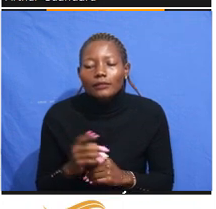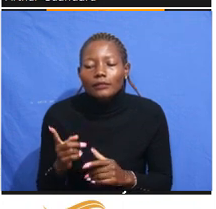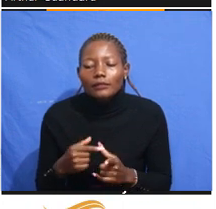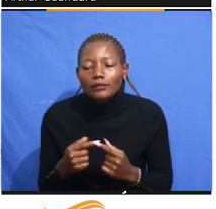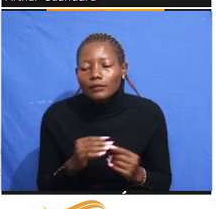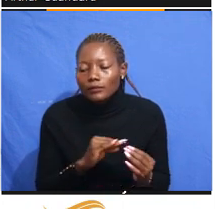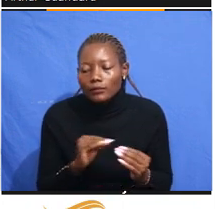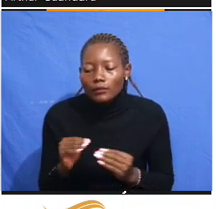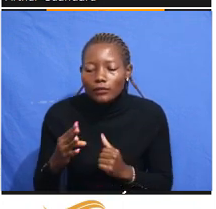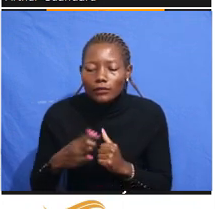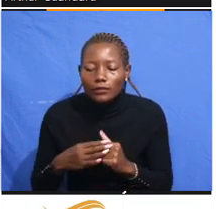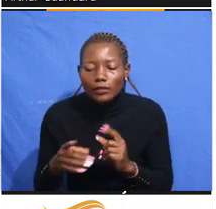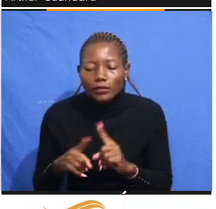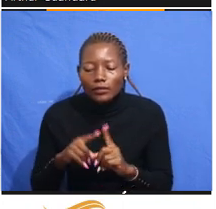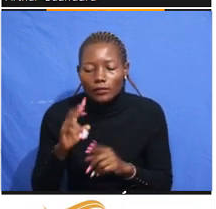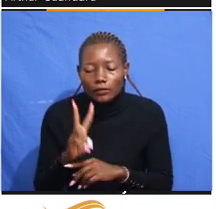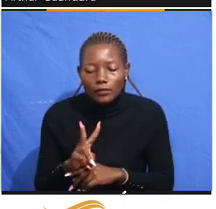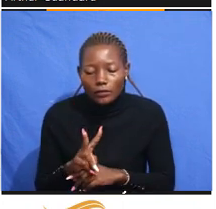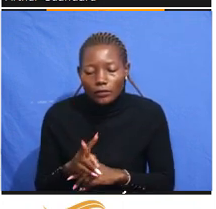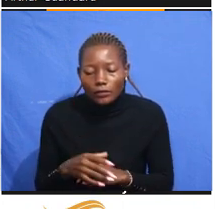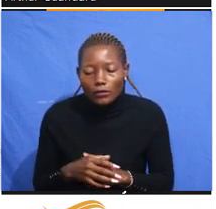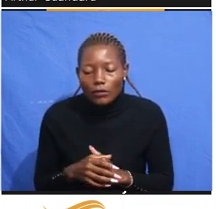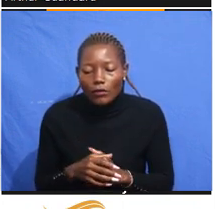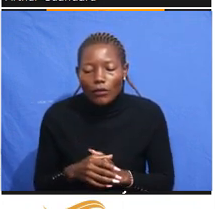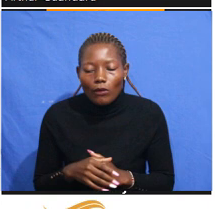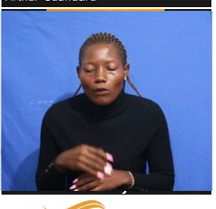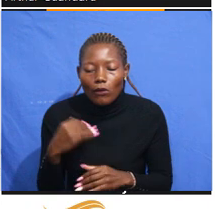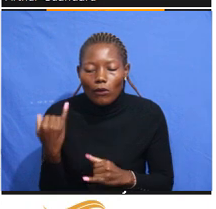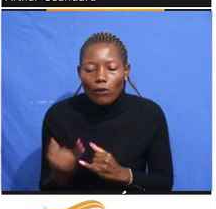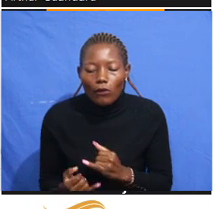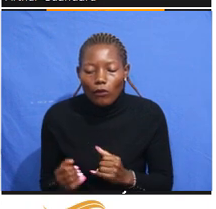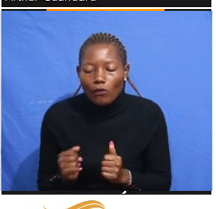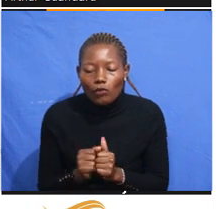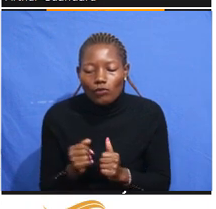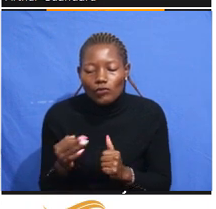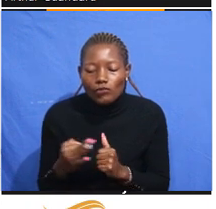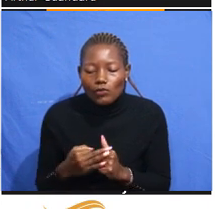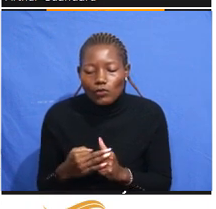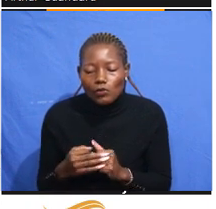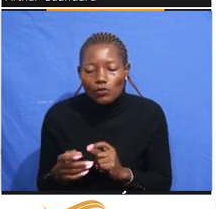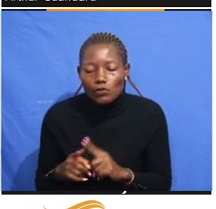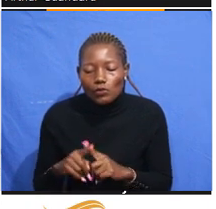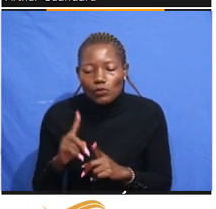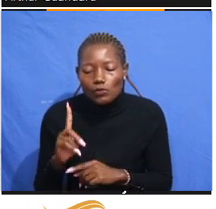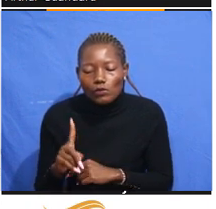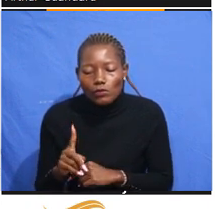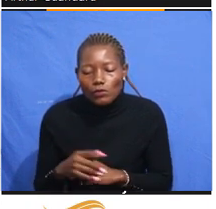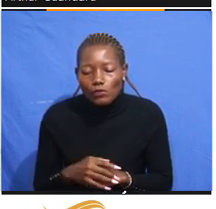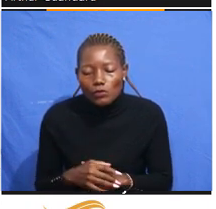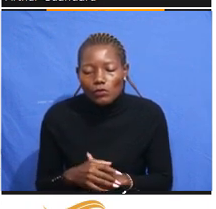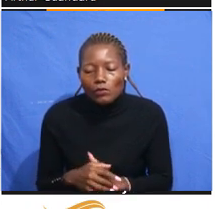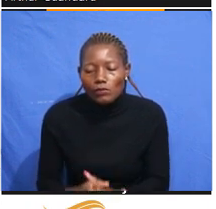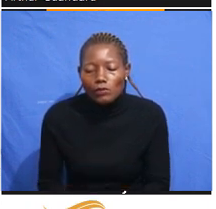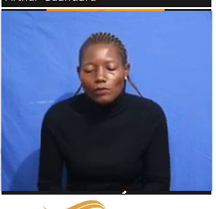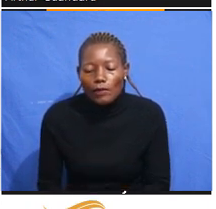9 times 2, heart rate of 9, stroke volume of 2, and finally 18 times 1, heart rate of 18, and a stroke volume